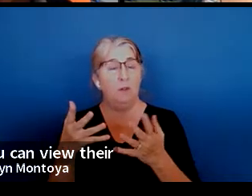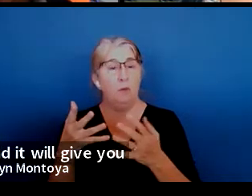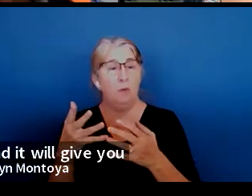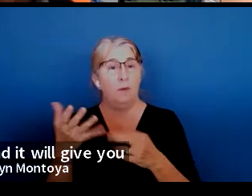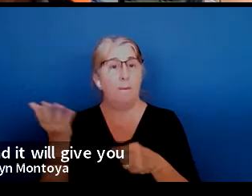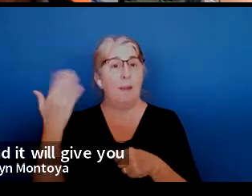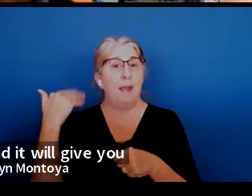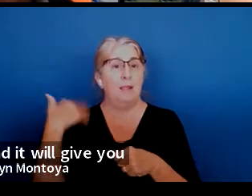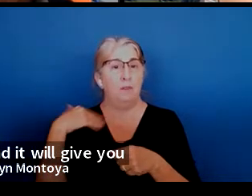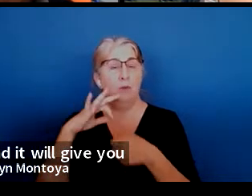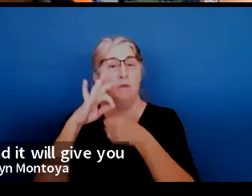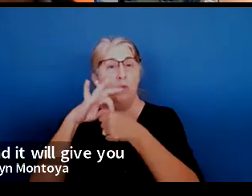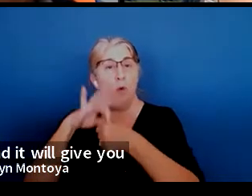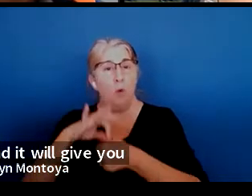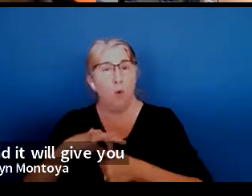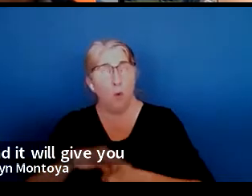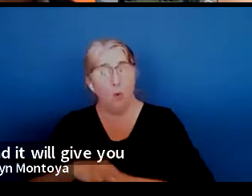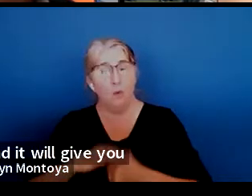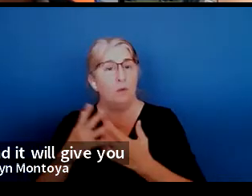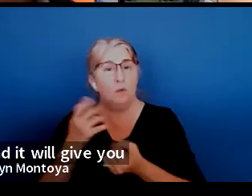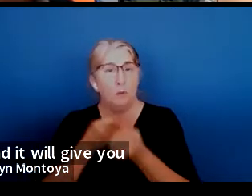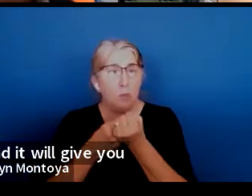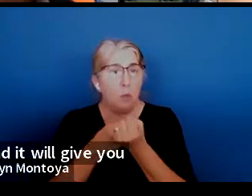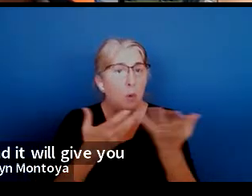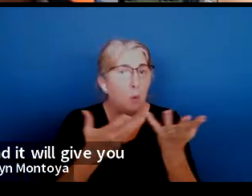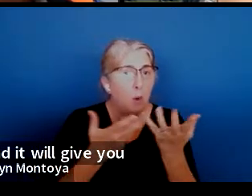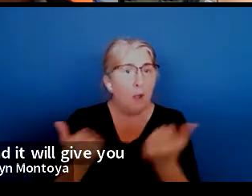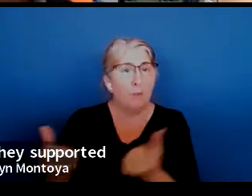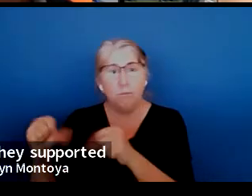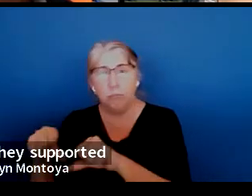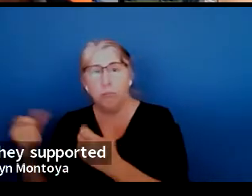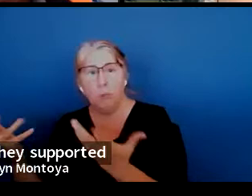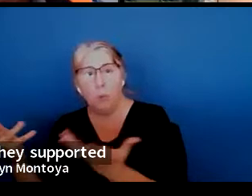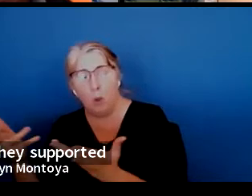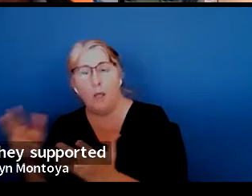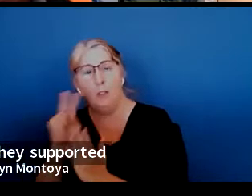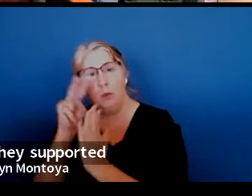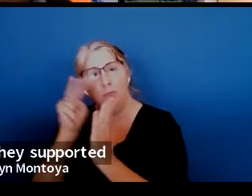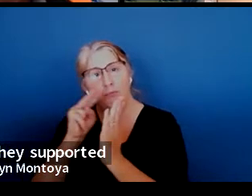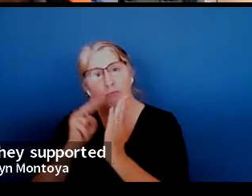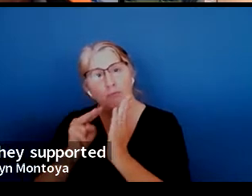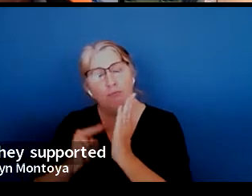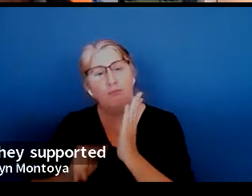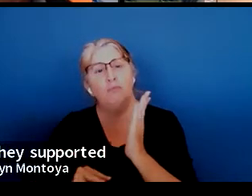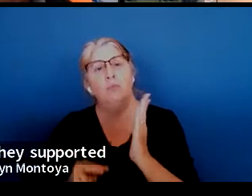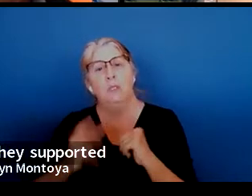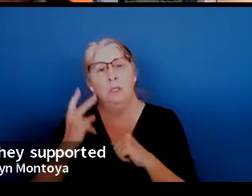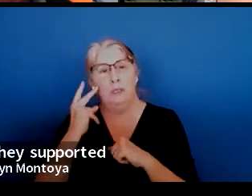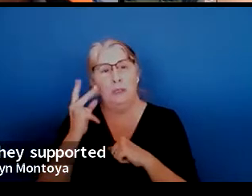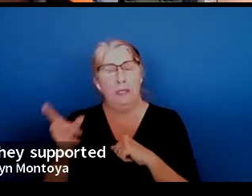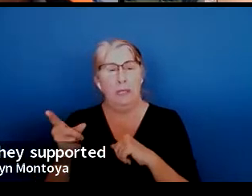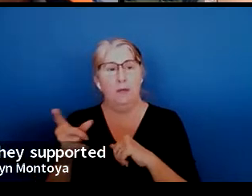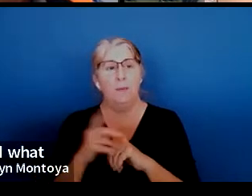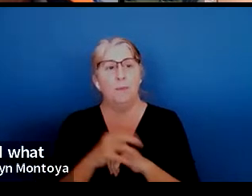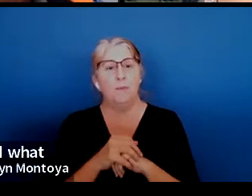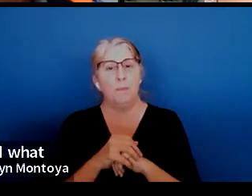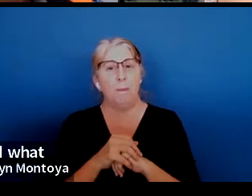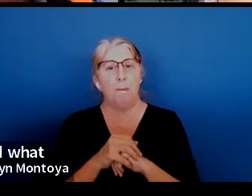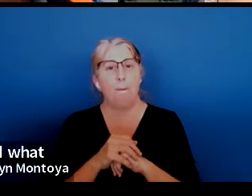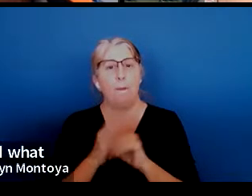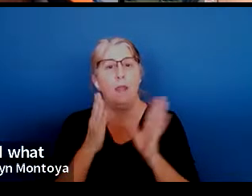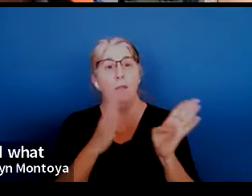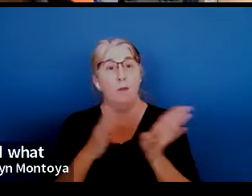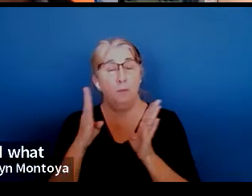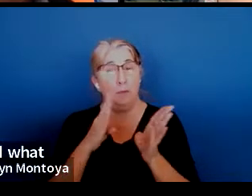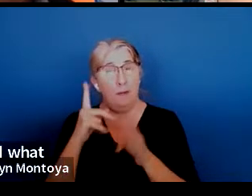votes on what they've supported in the past and what they plan to